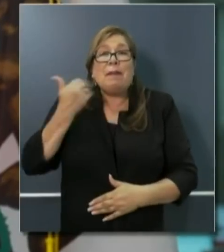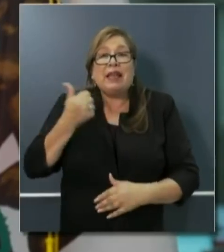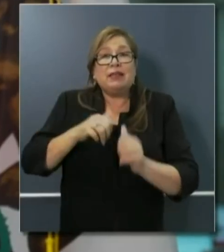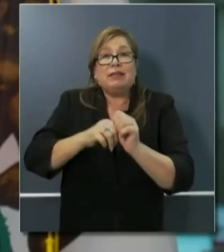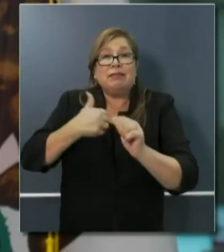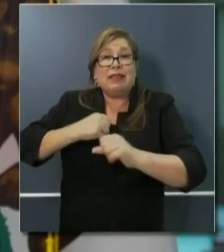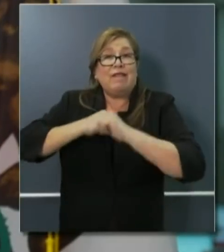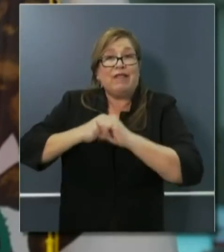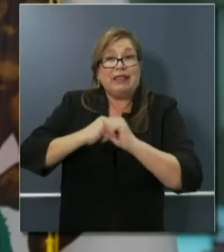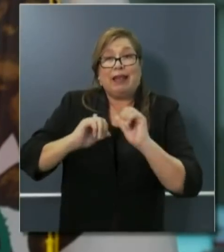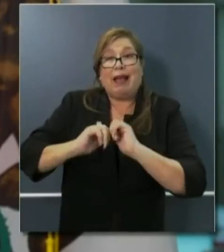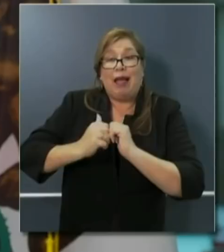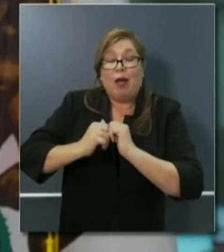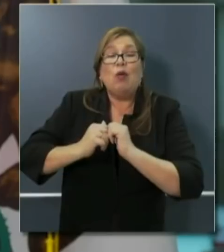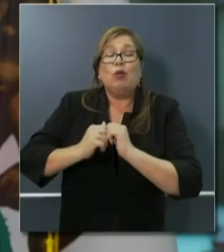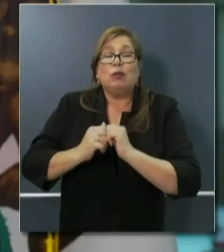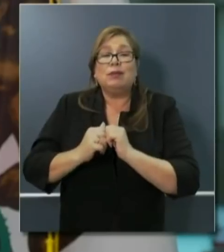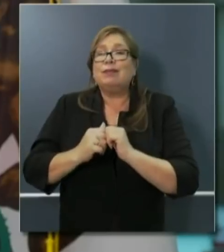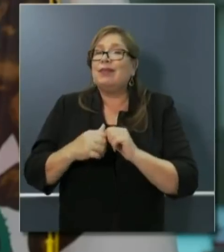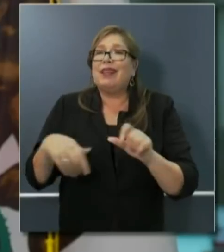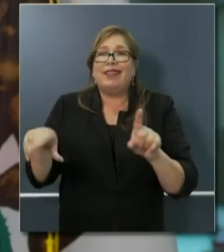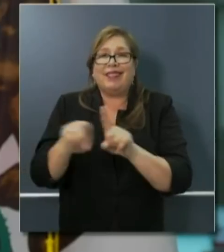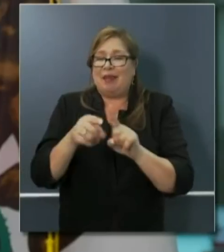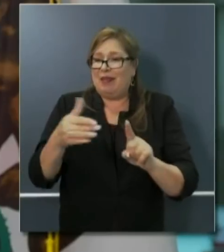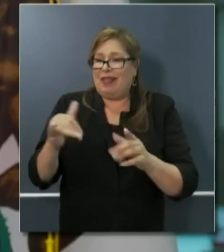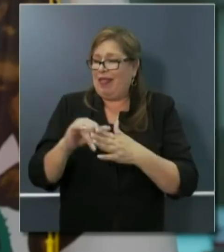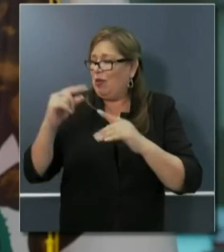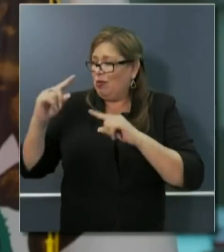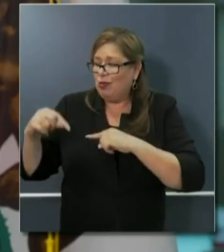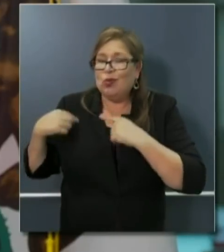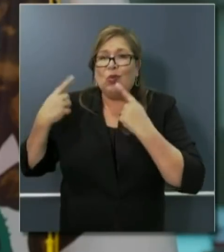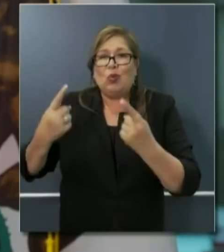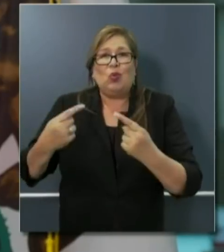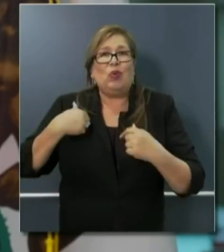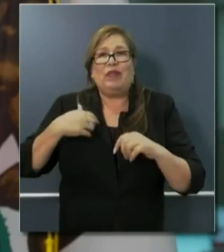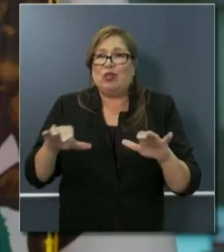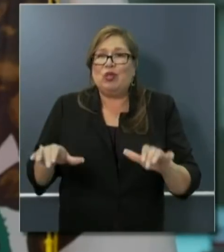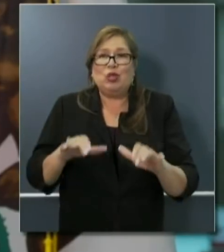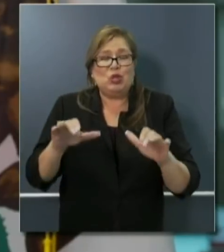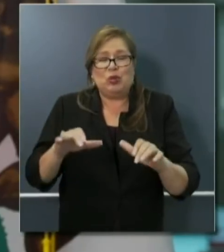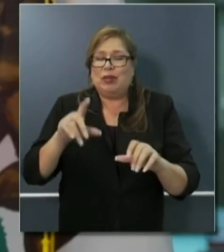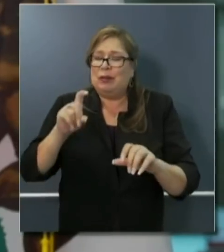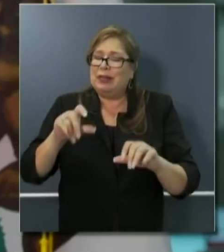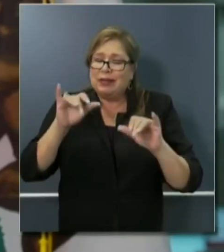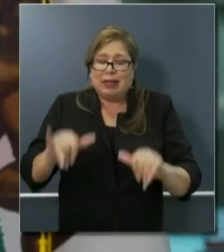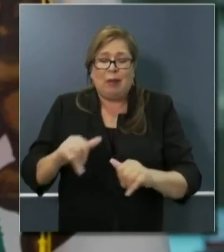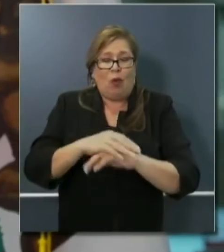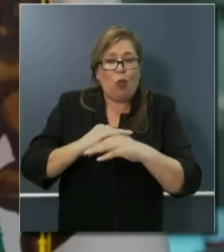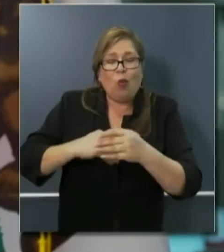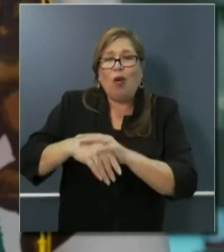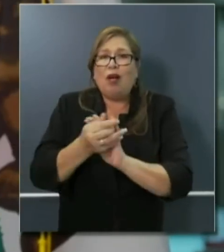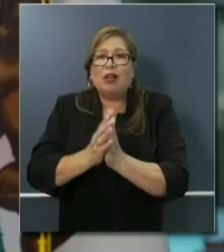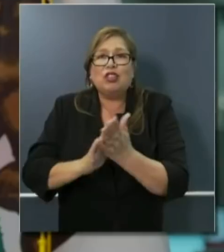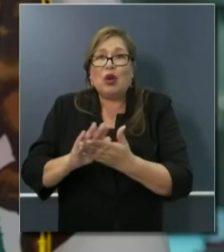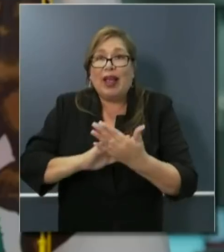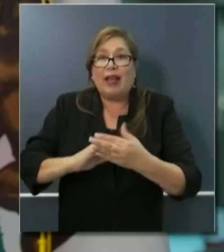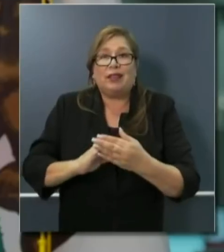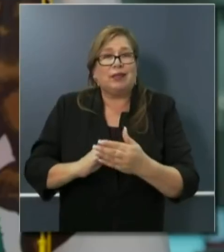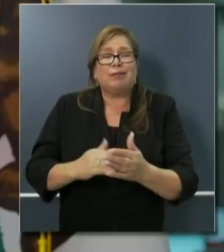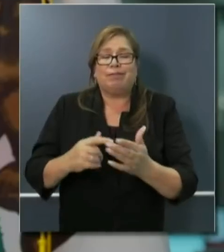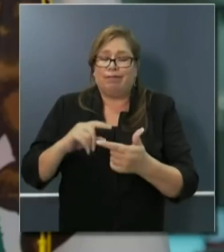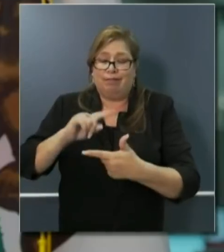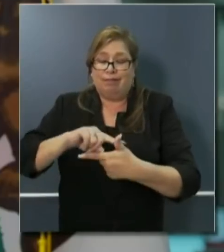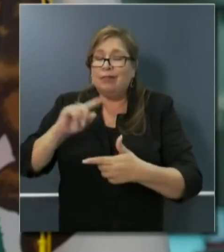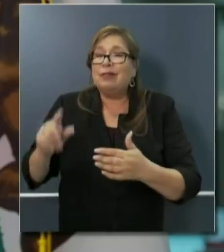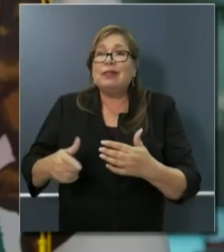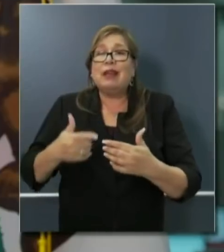is the types of interventions that we currently are putting in place and we must continue to reinforce. That is washing